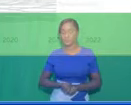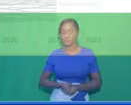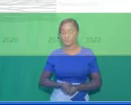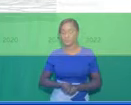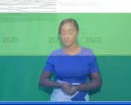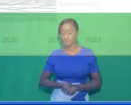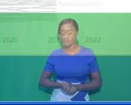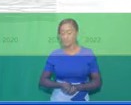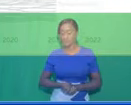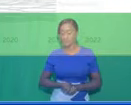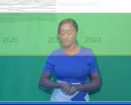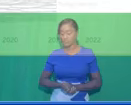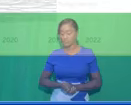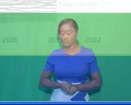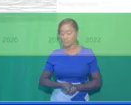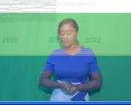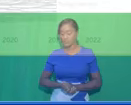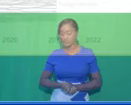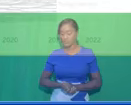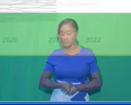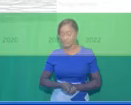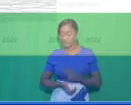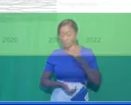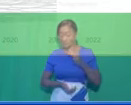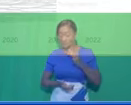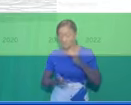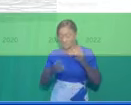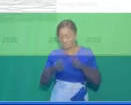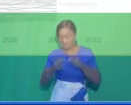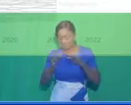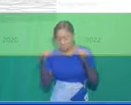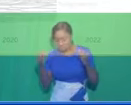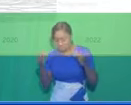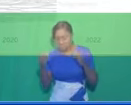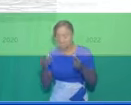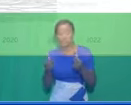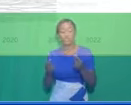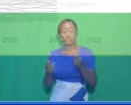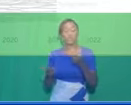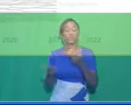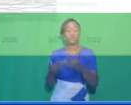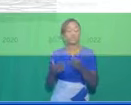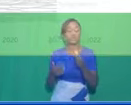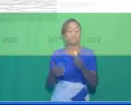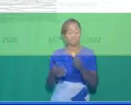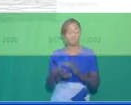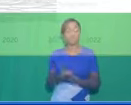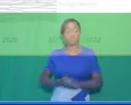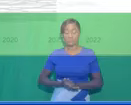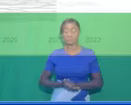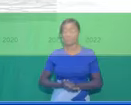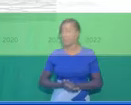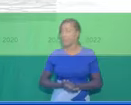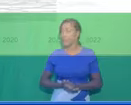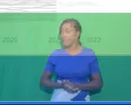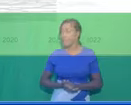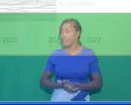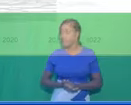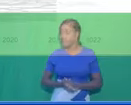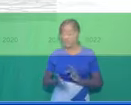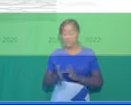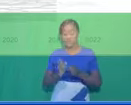And yeah, I've looked at the papers and see that they've been doing well as well. Yes, they've been really doing well. So it